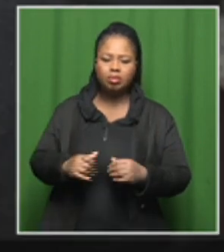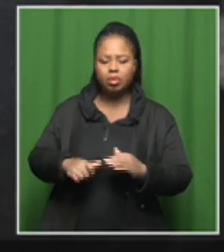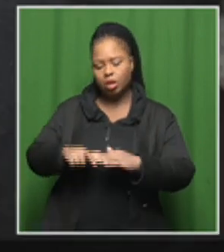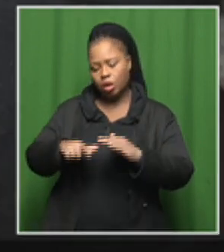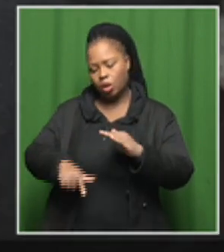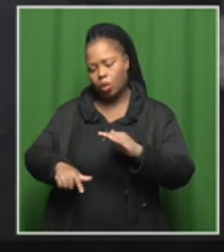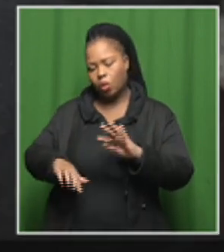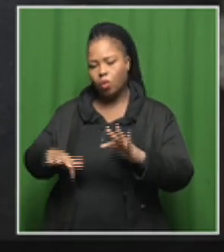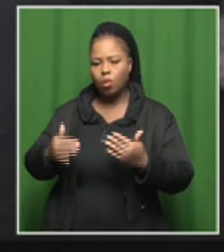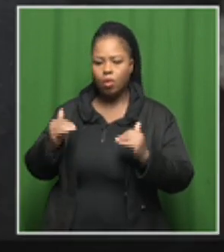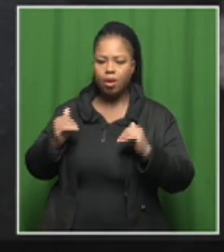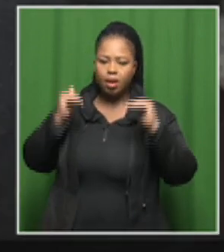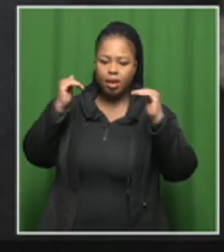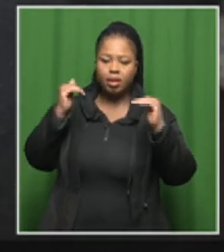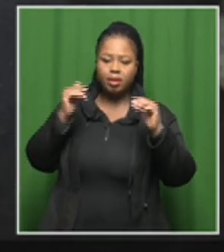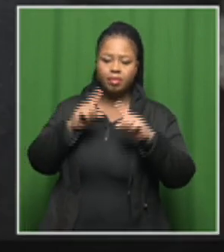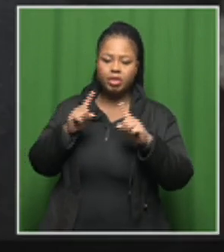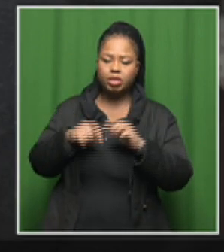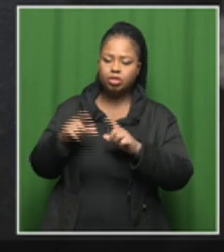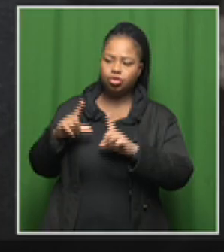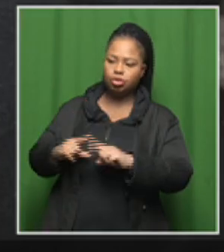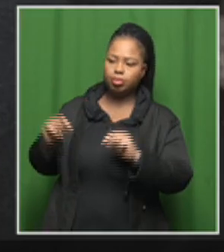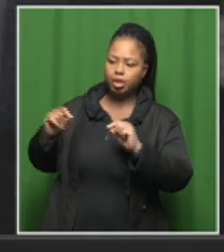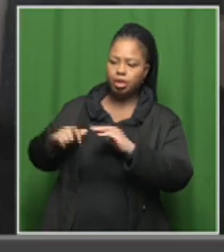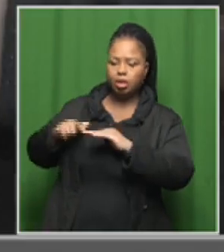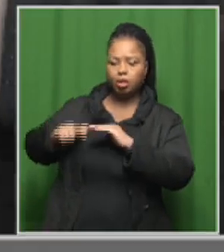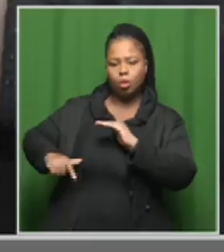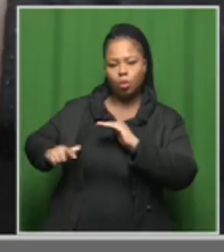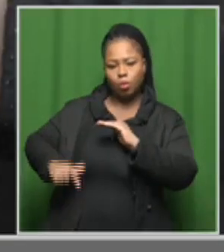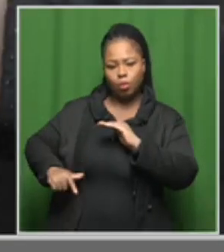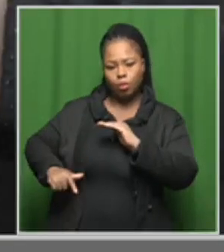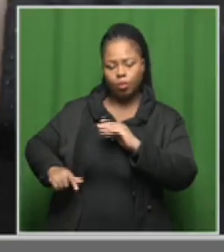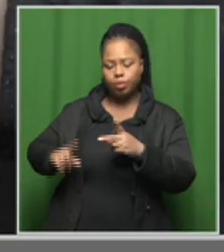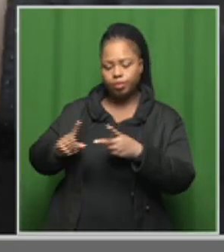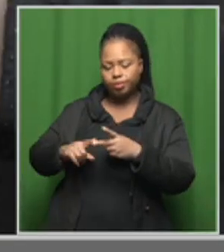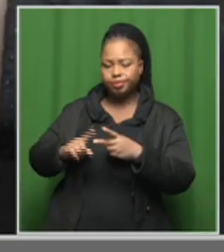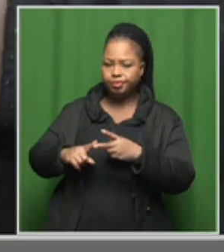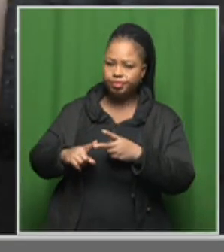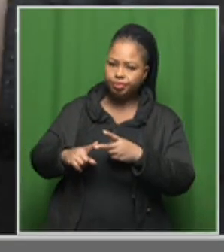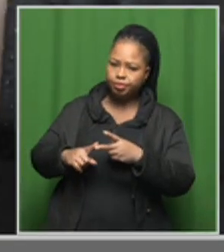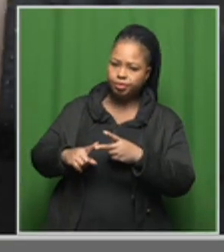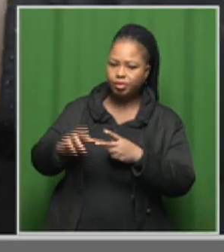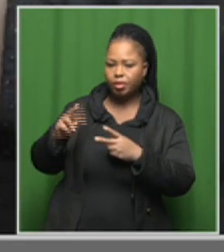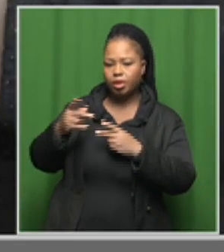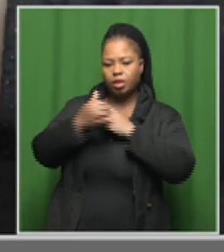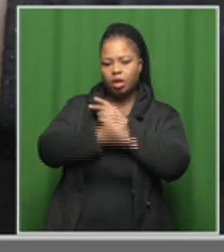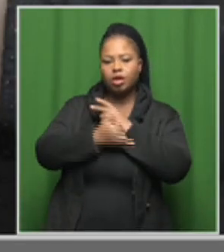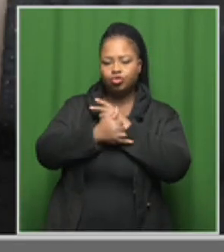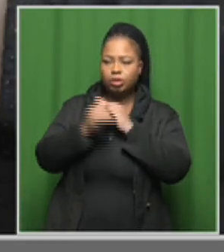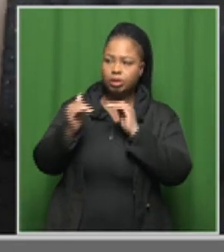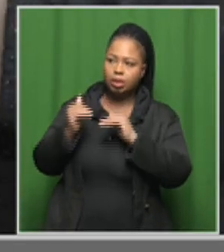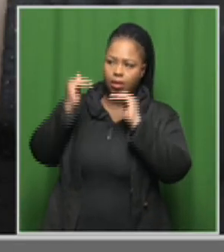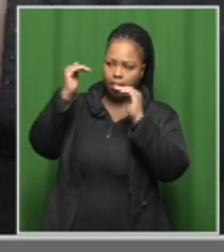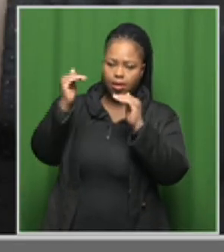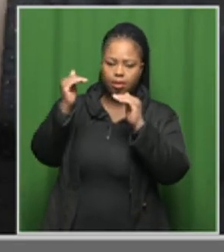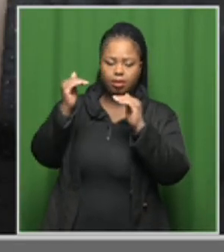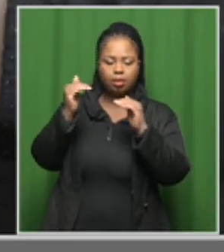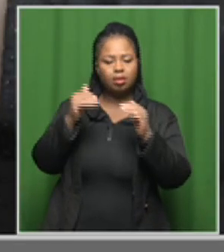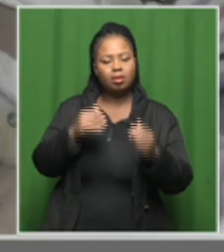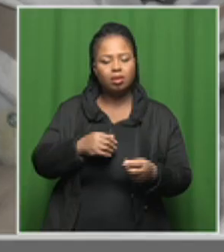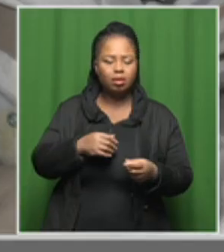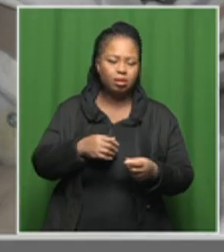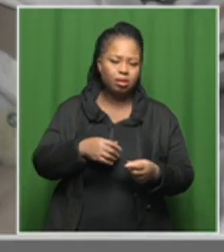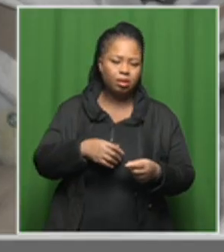For example, Japan is much lower, whereas parts of other countries may be higher even than us.